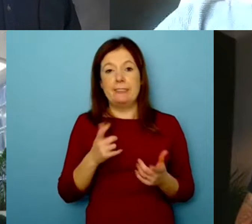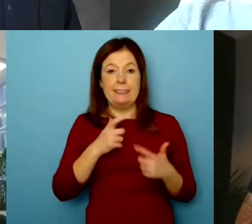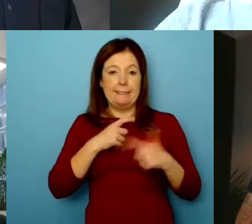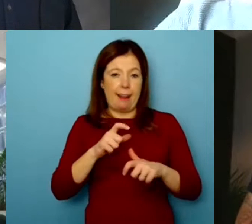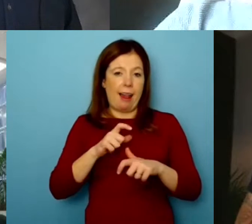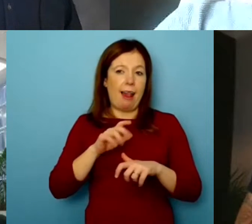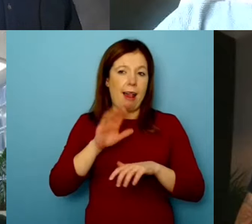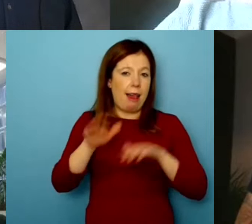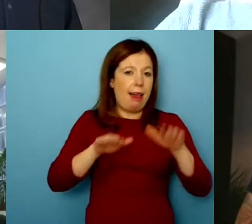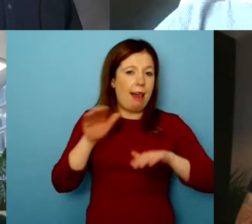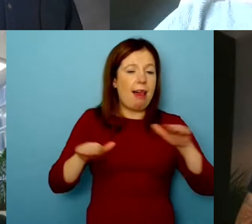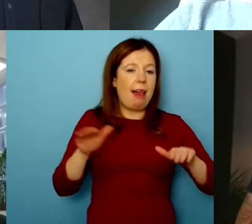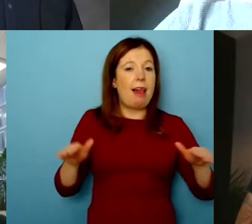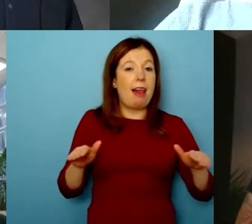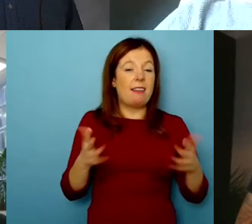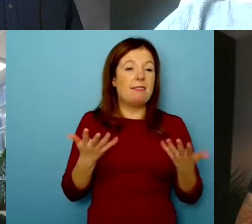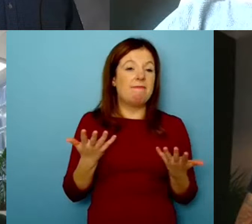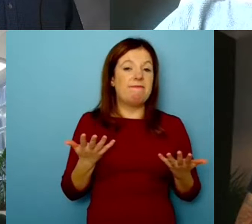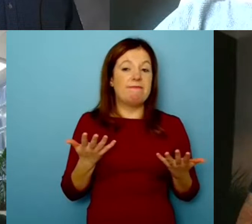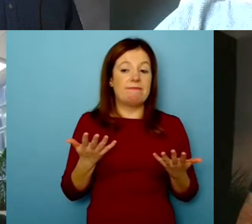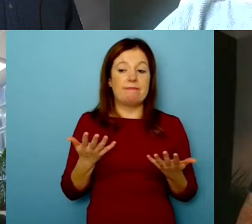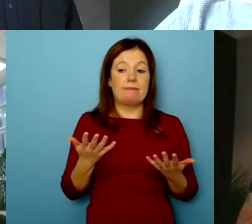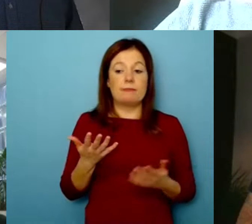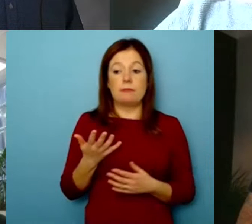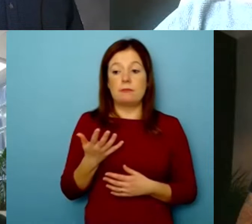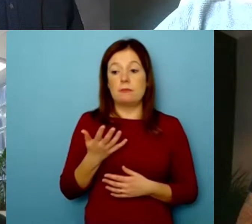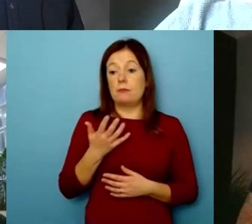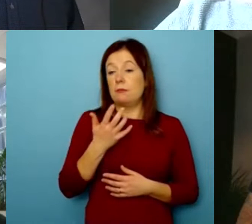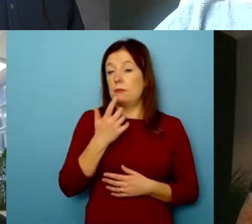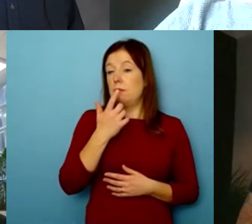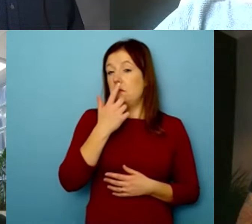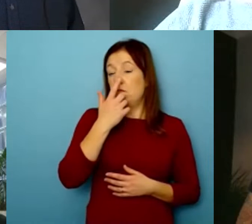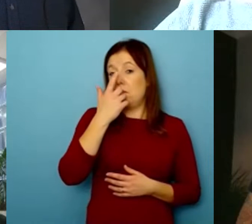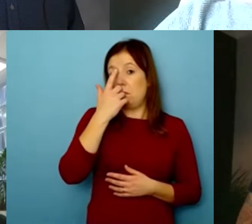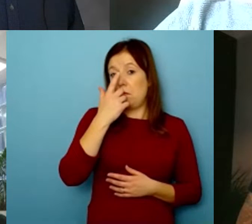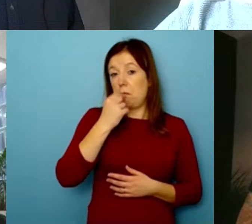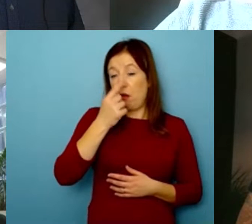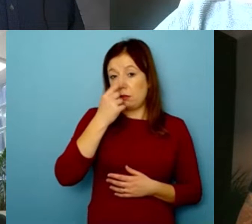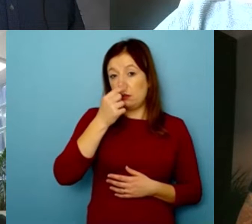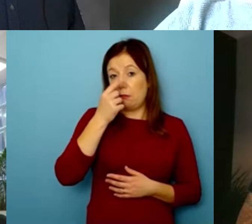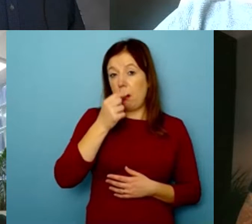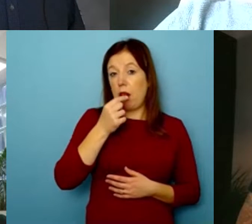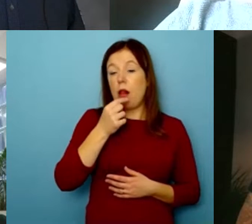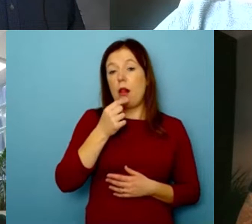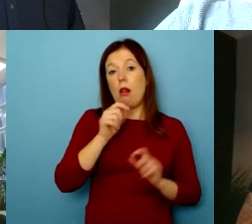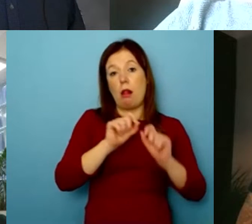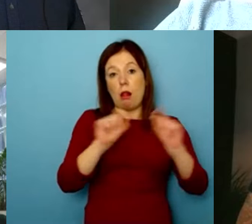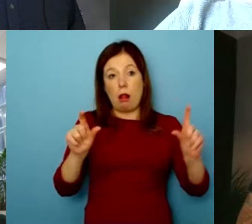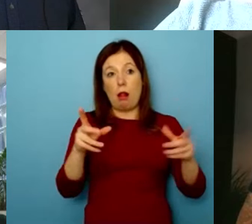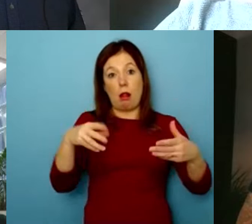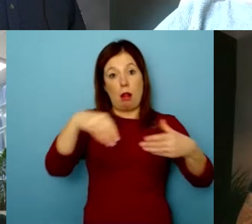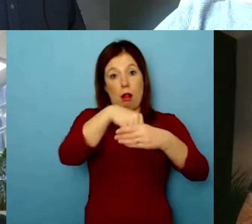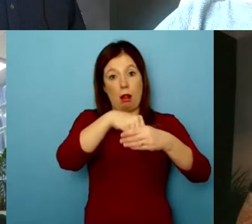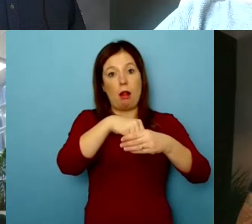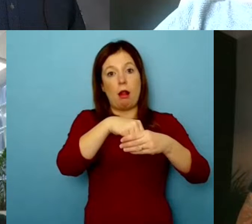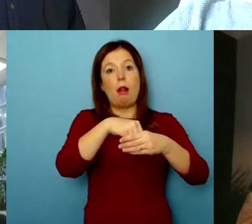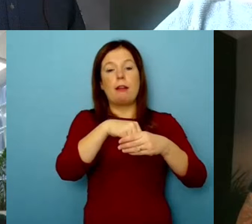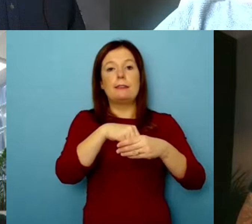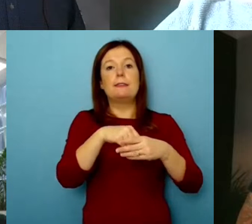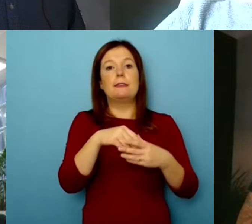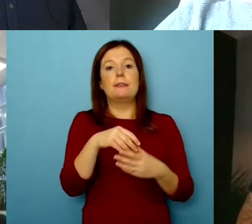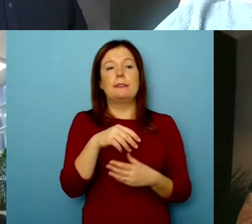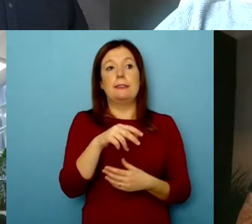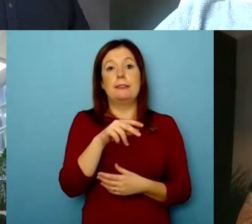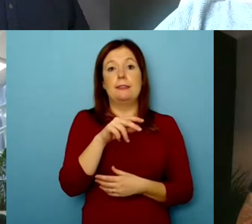it's largely down to we could implement those on those devices, but the user experience